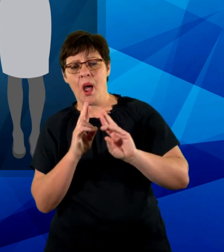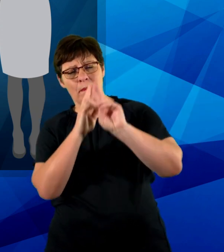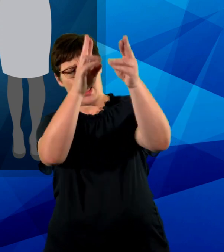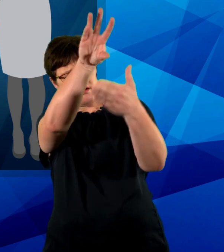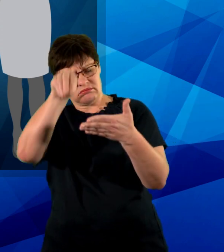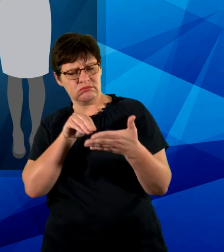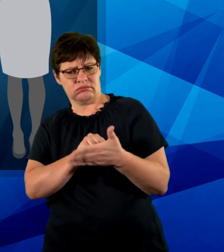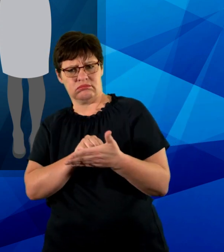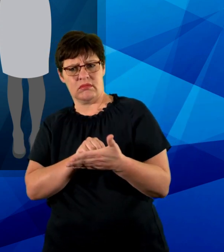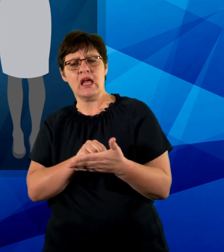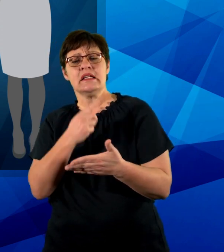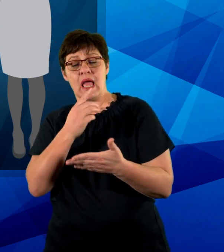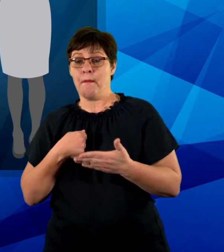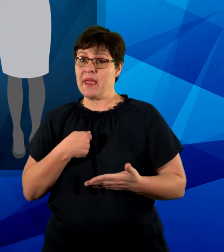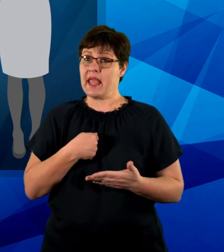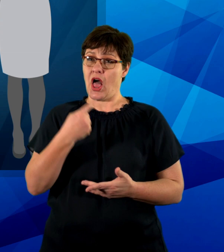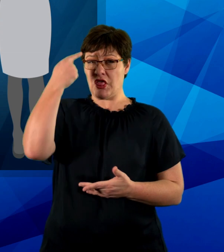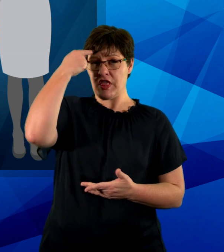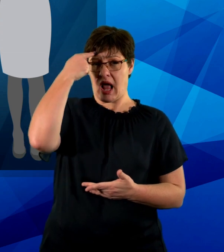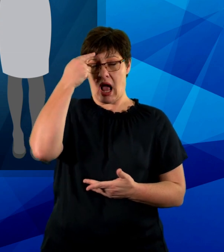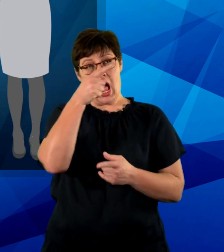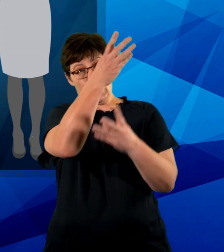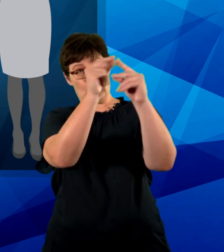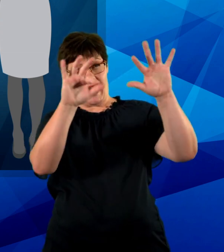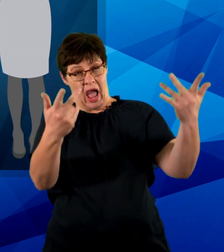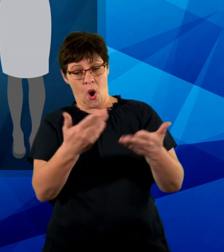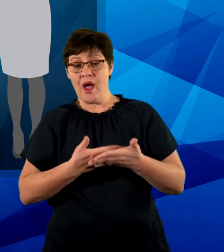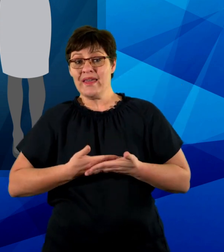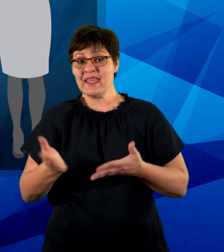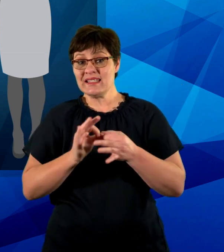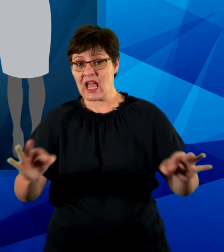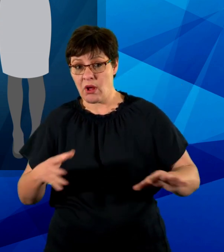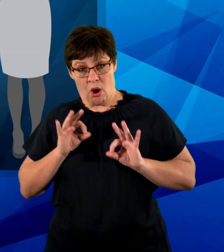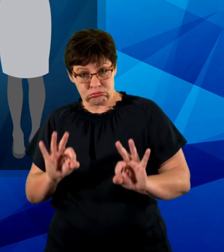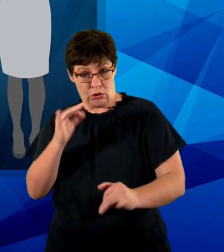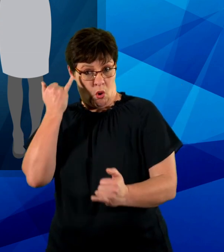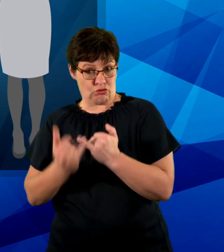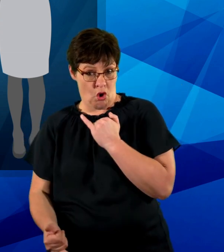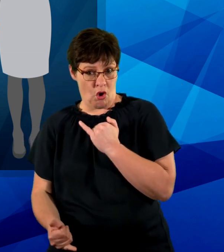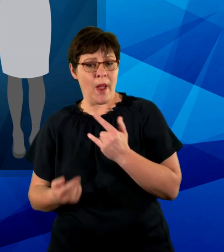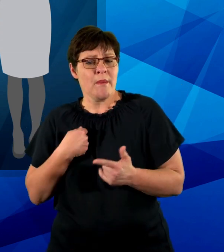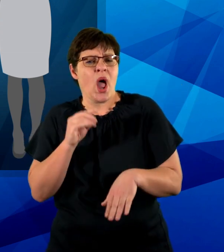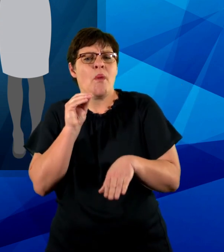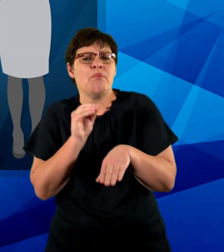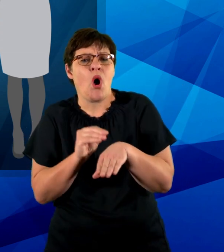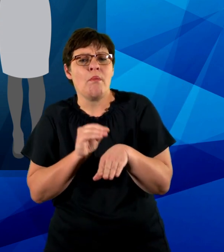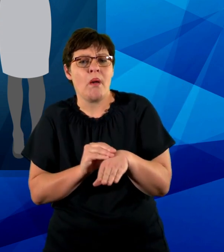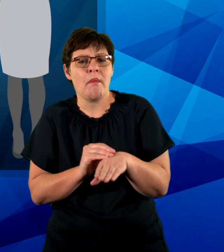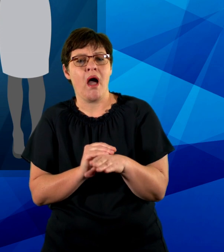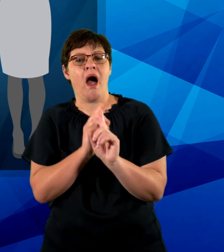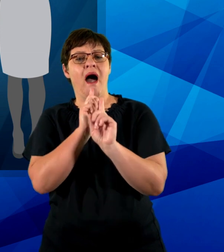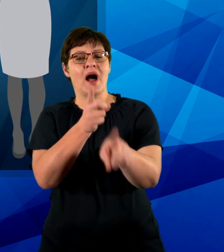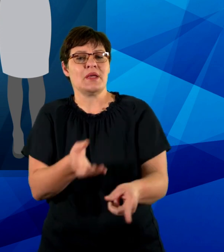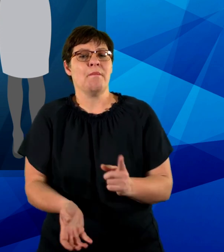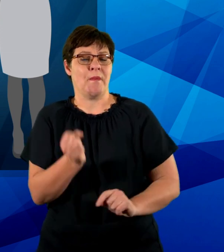clearly whether your thesis was correct or how you had to amend it to get an answer to the problem. It is of the